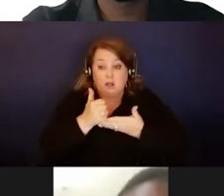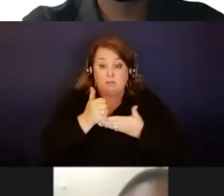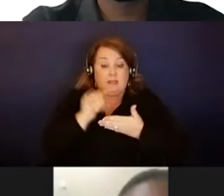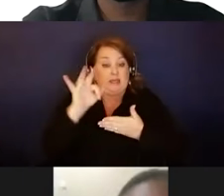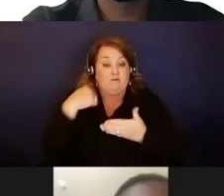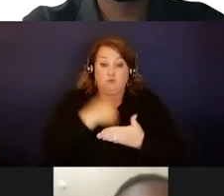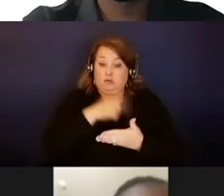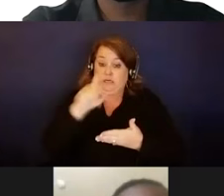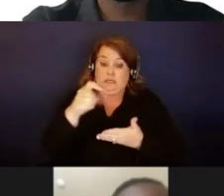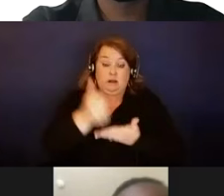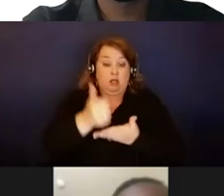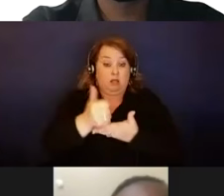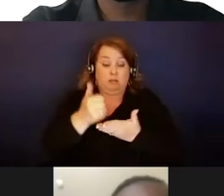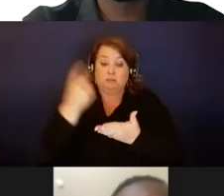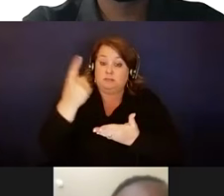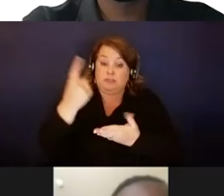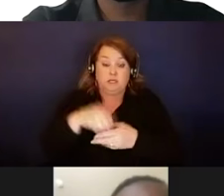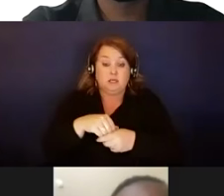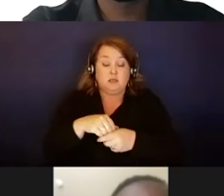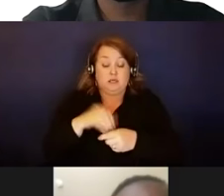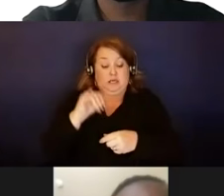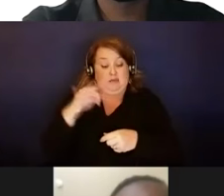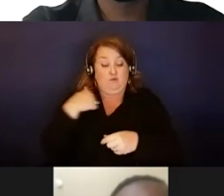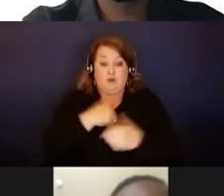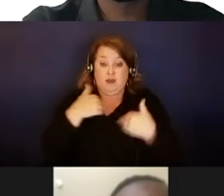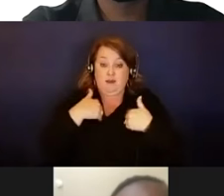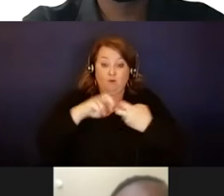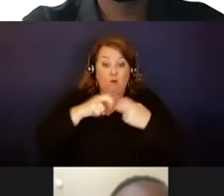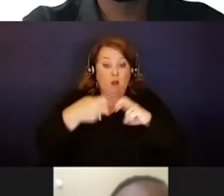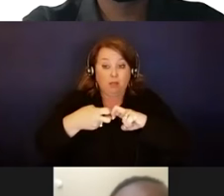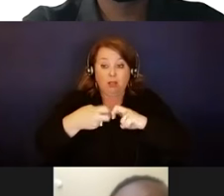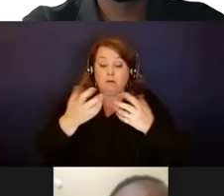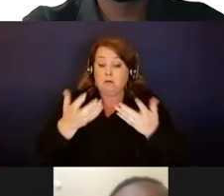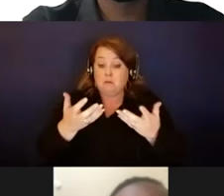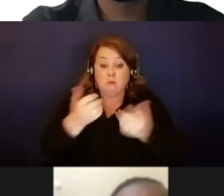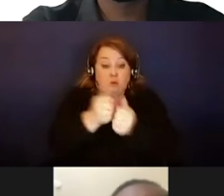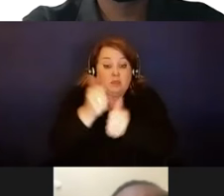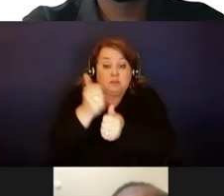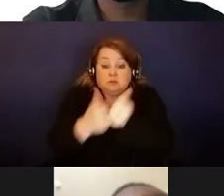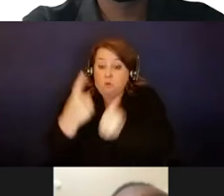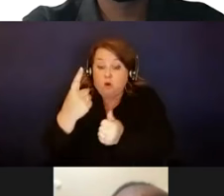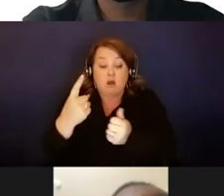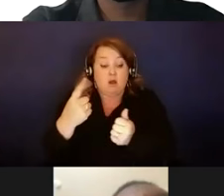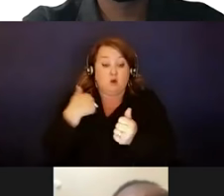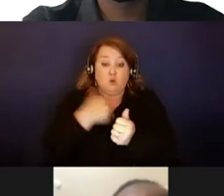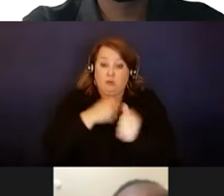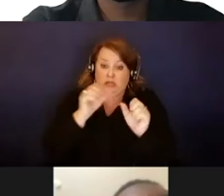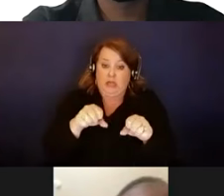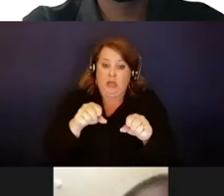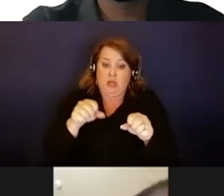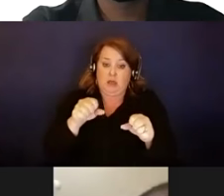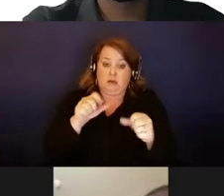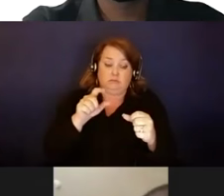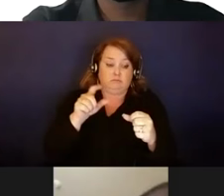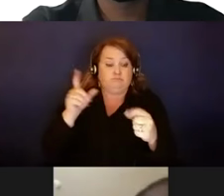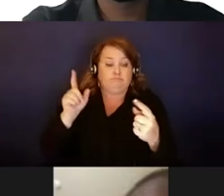crisis or something. And if we're having a problem with somebody, they can talk to the other person and